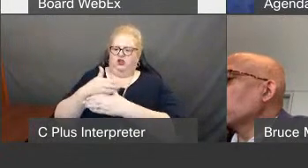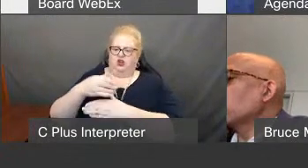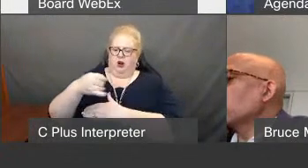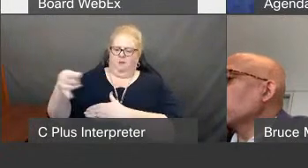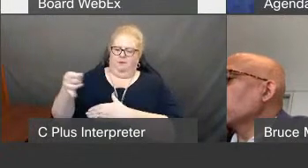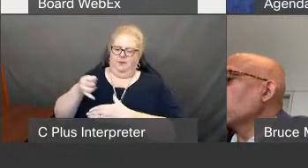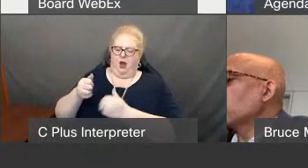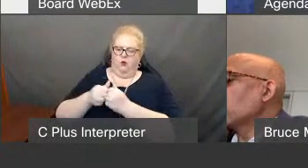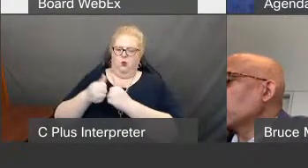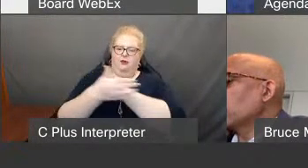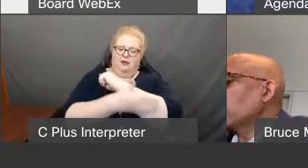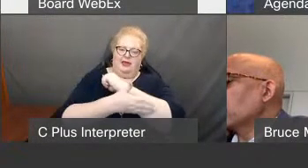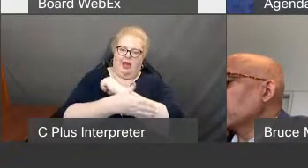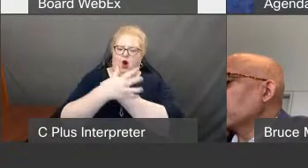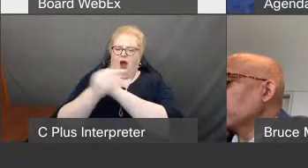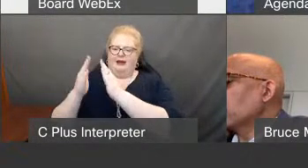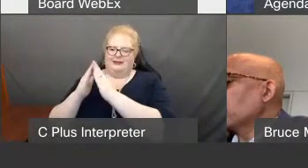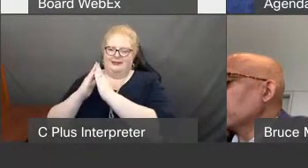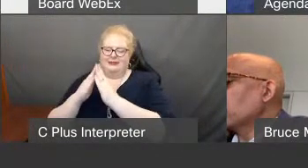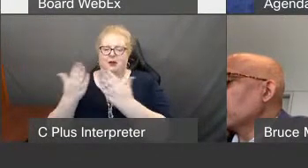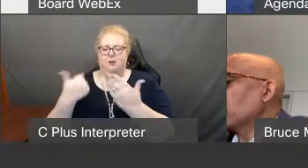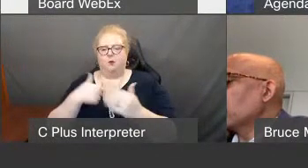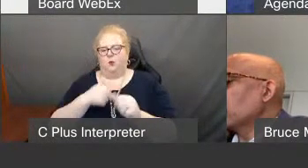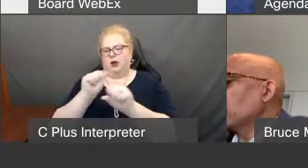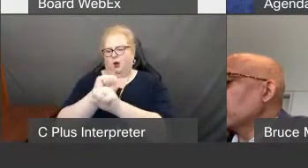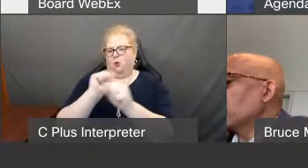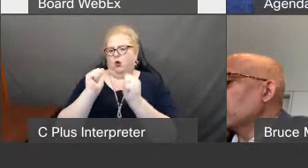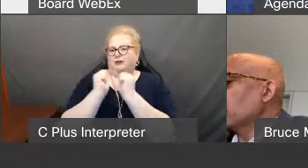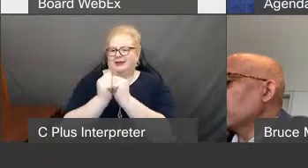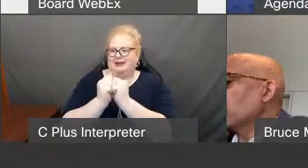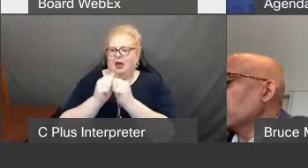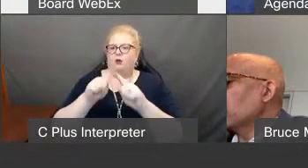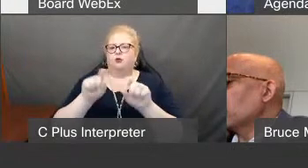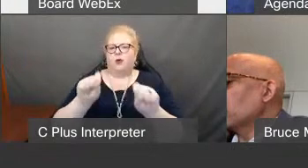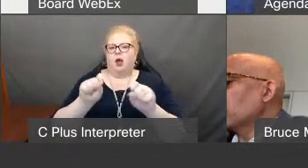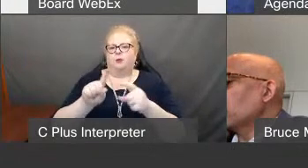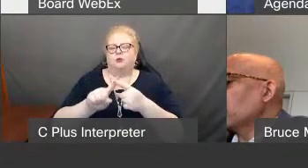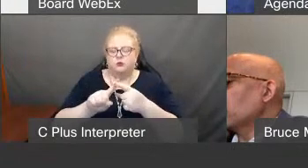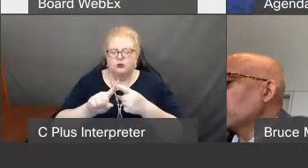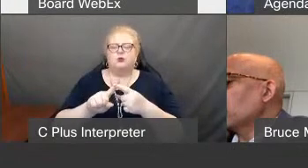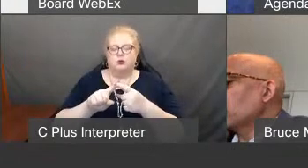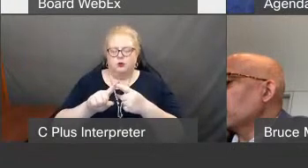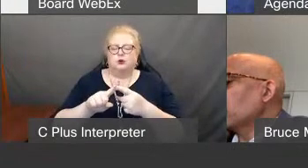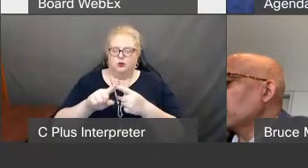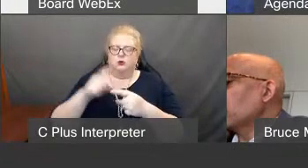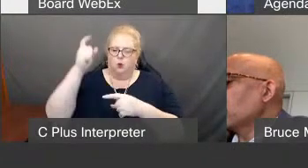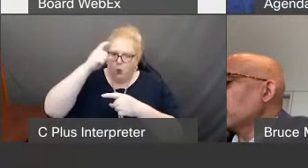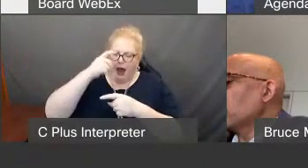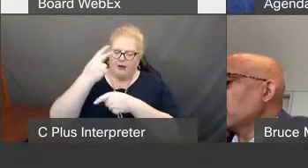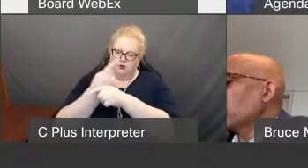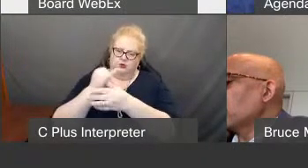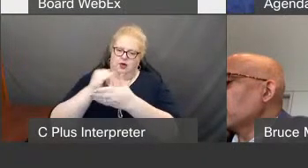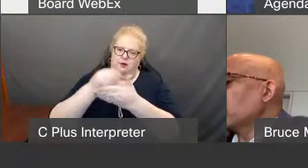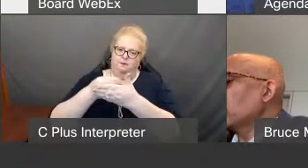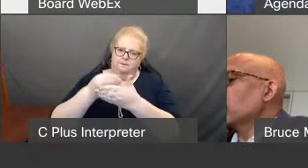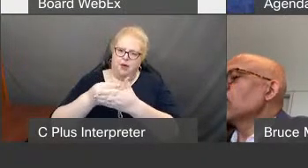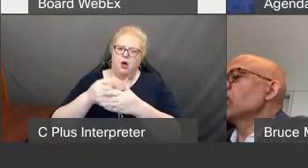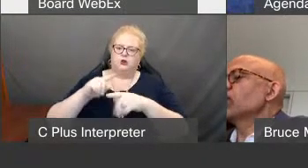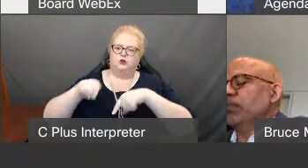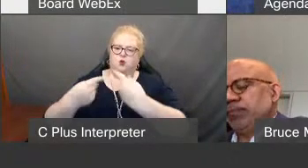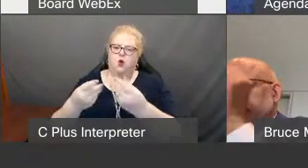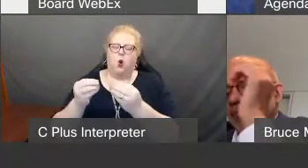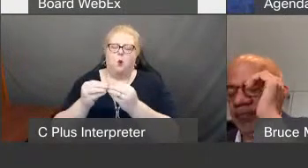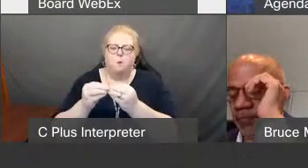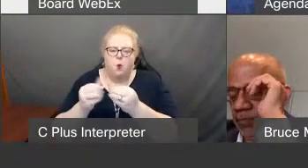probably opportunities to work together with them to extend those dollars, not only for us, but for the county. And I think we probably ought to have some type of working